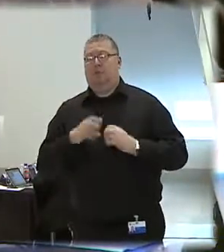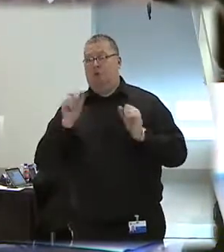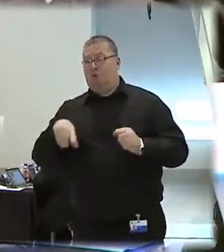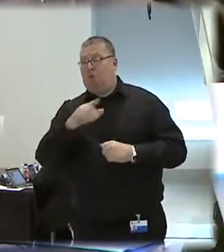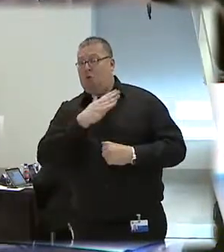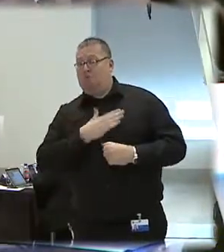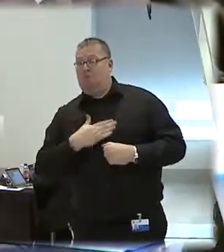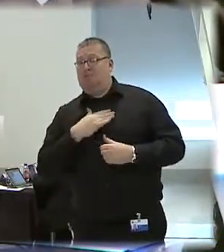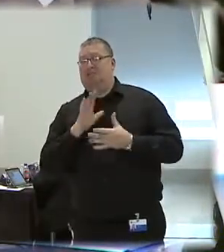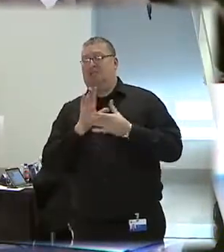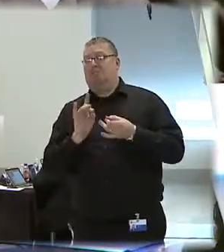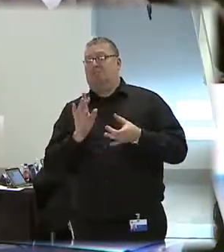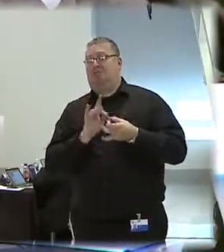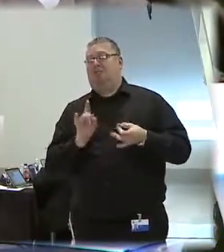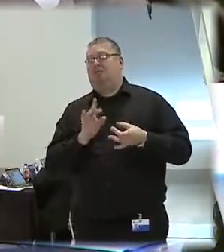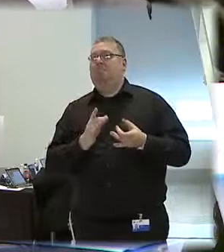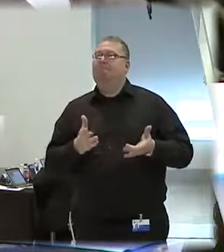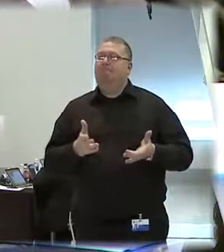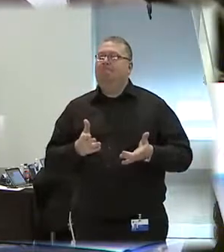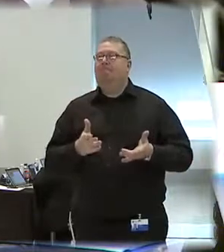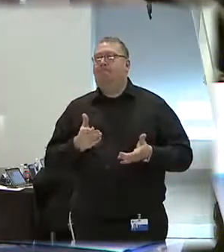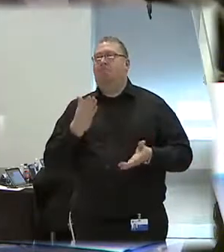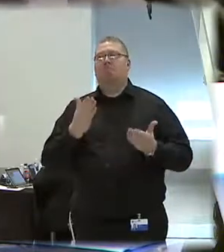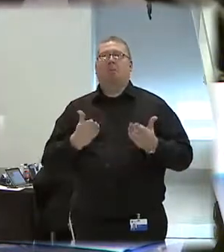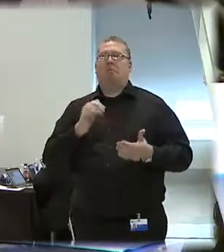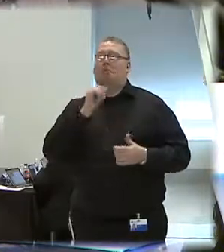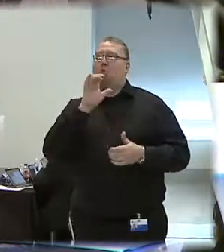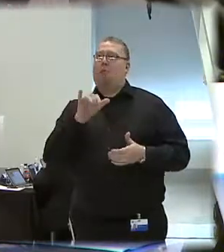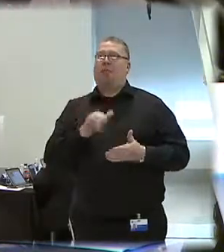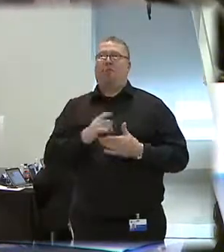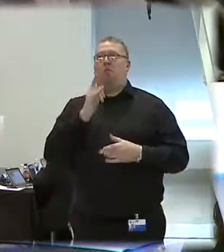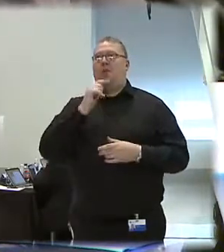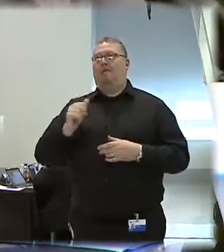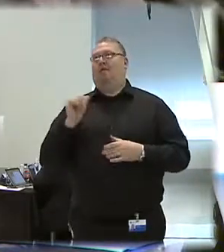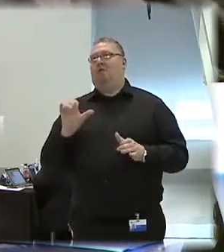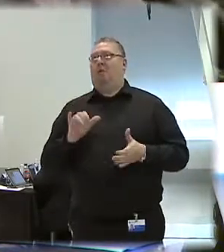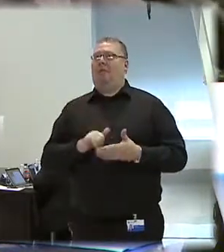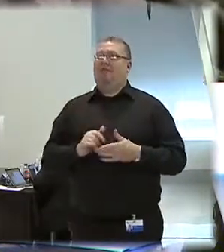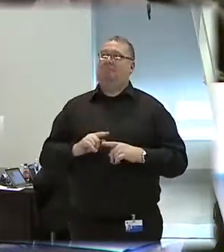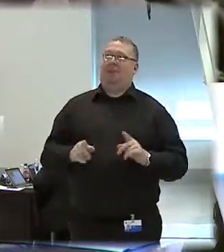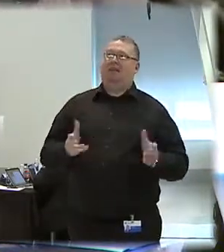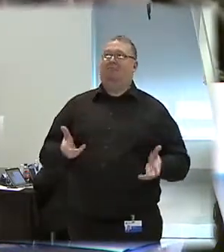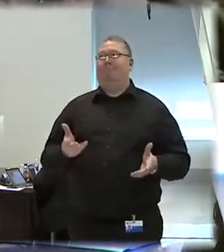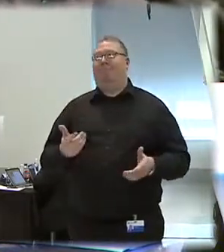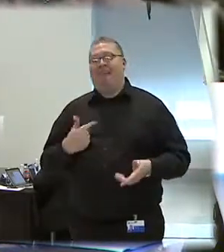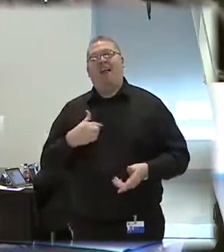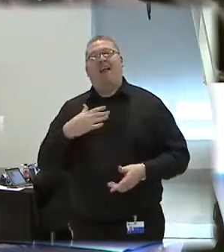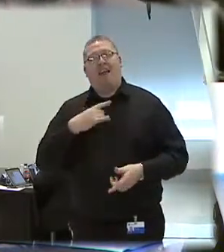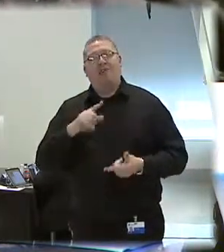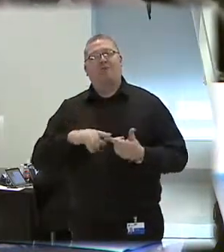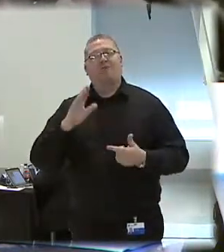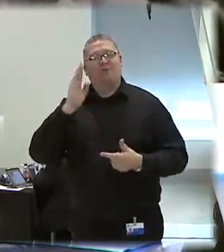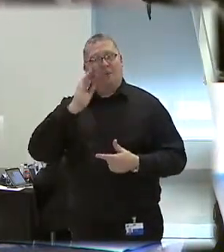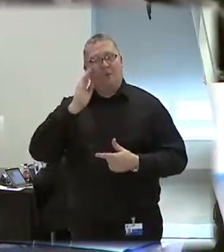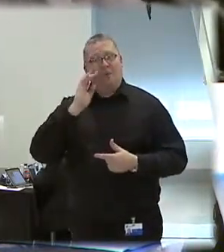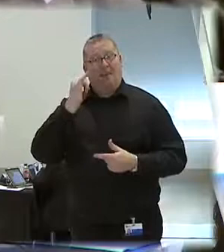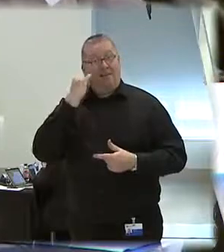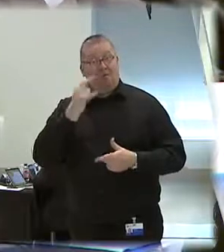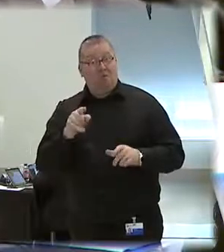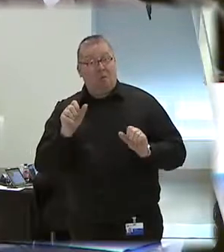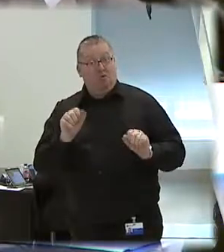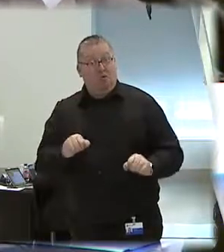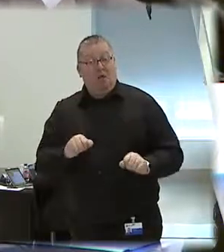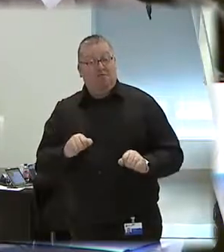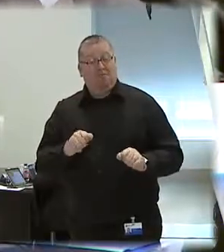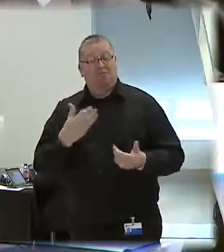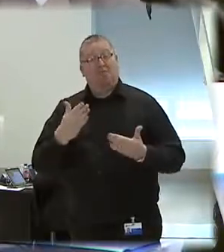list, well, you're probably not going to do this, you're going to refuse to do this, but I'd like to know if you could point